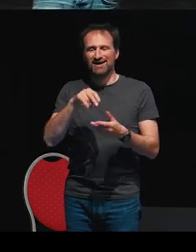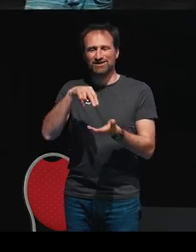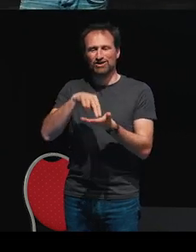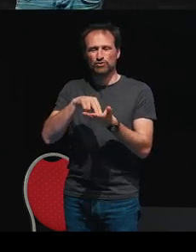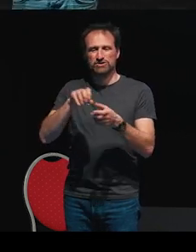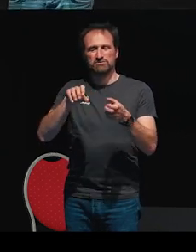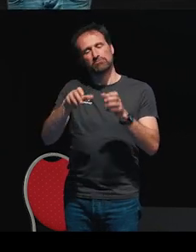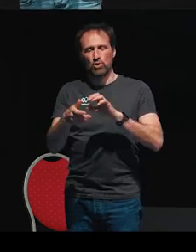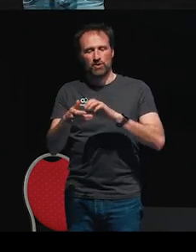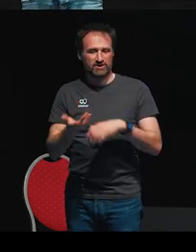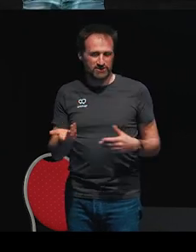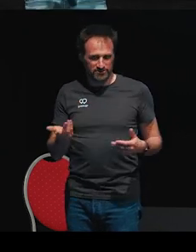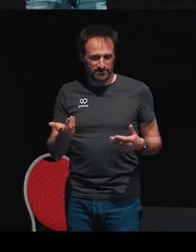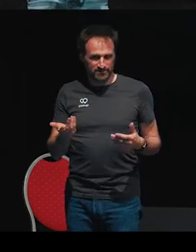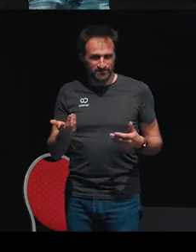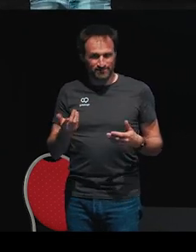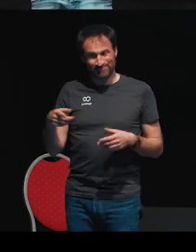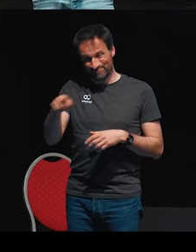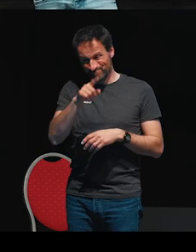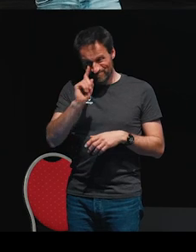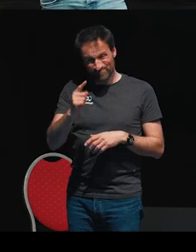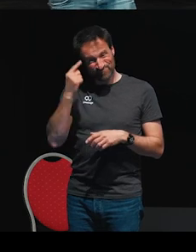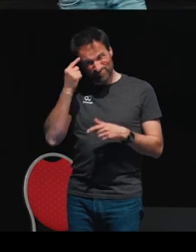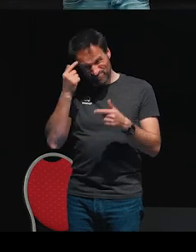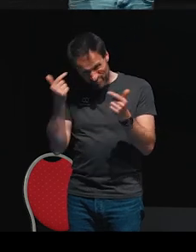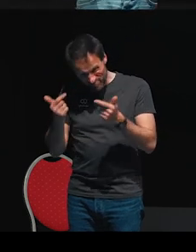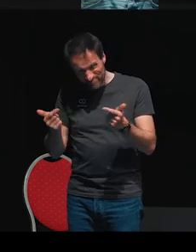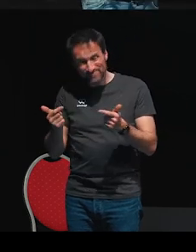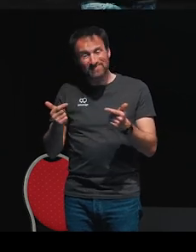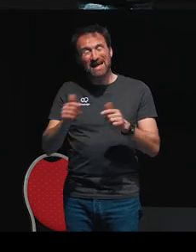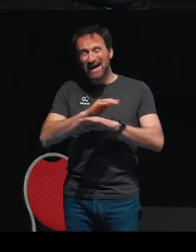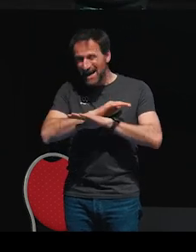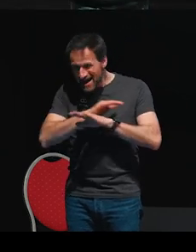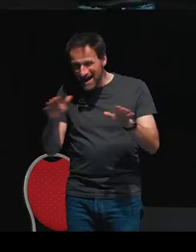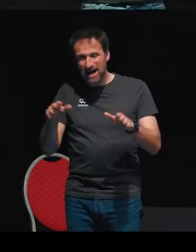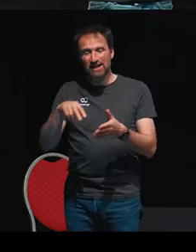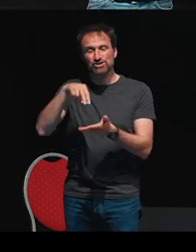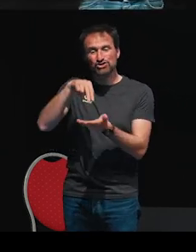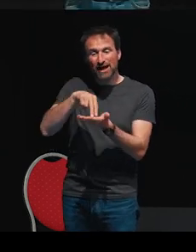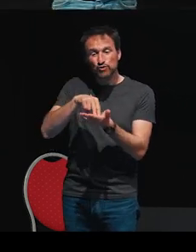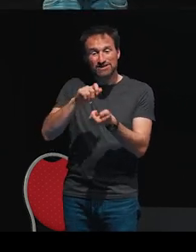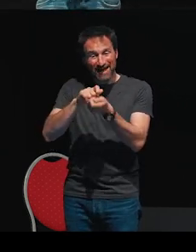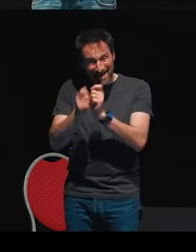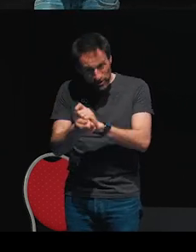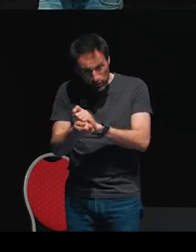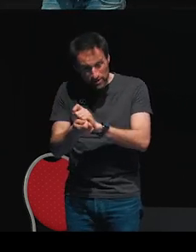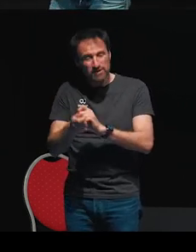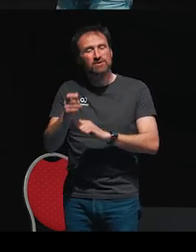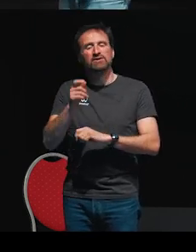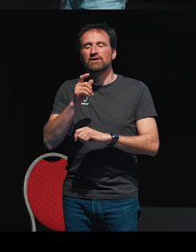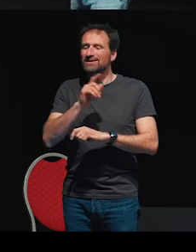What you should take care of is that all your state changes are not concurrent.